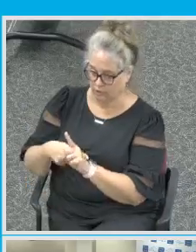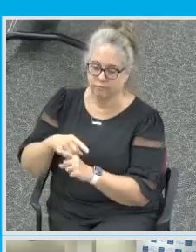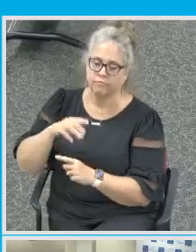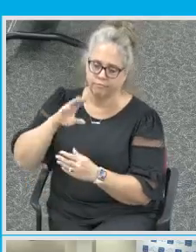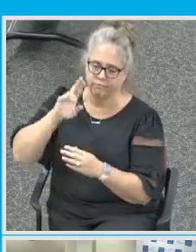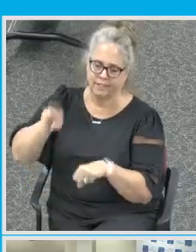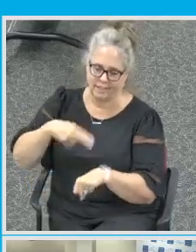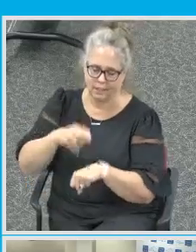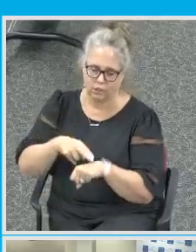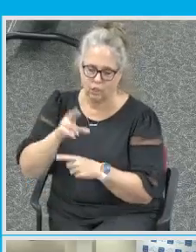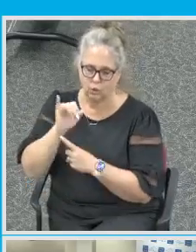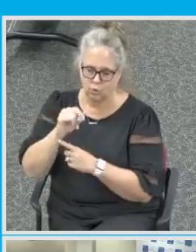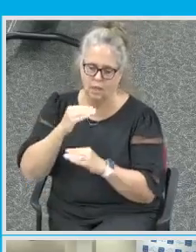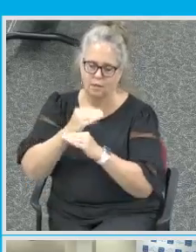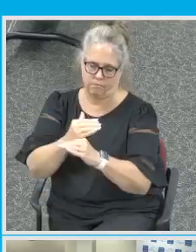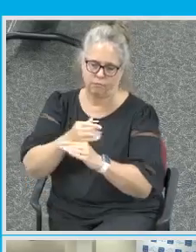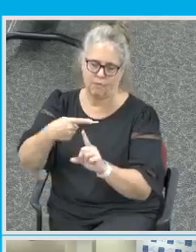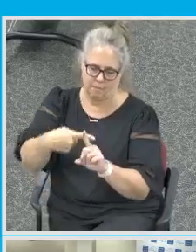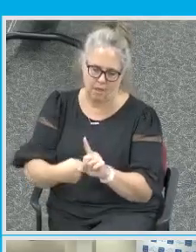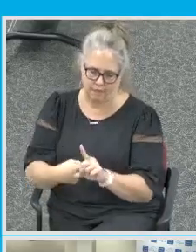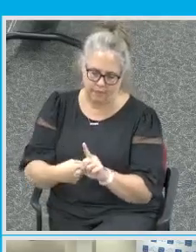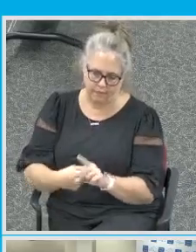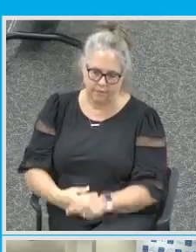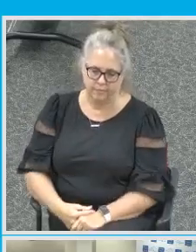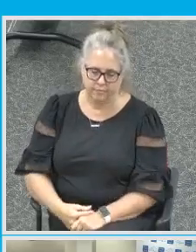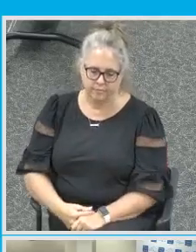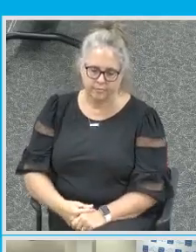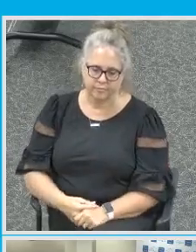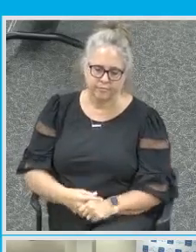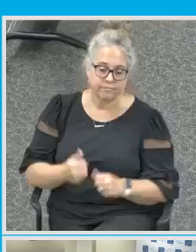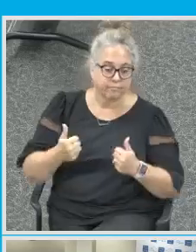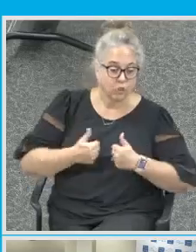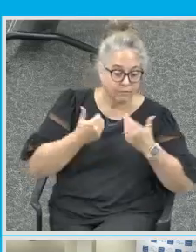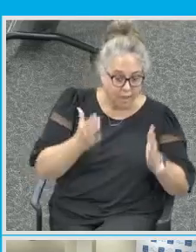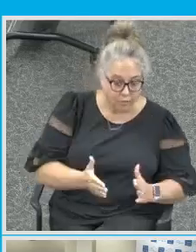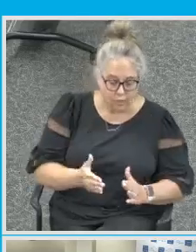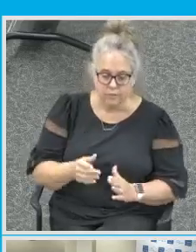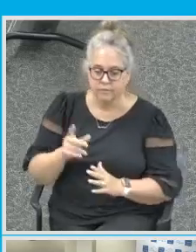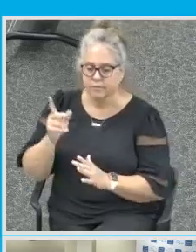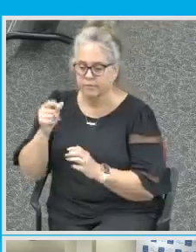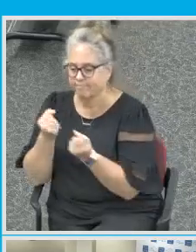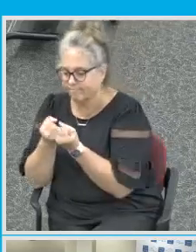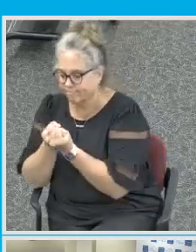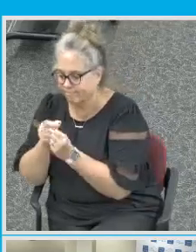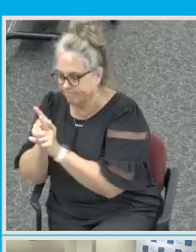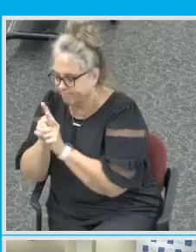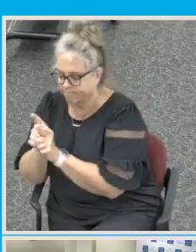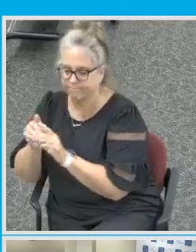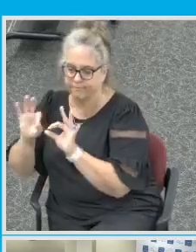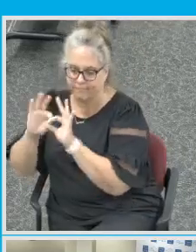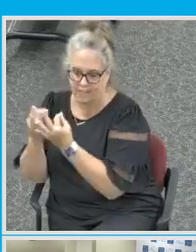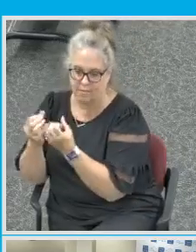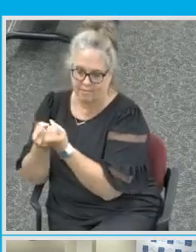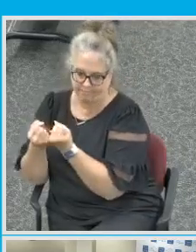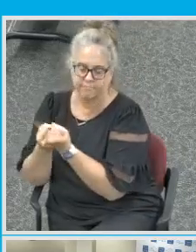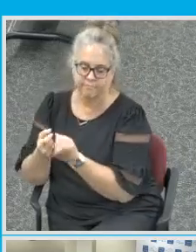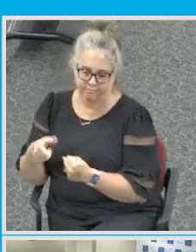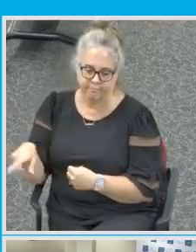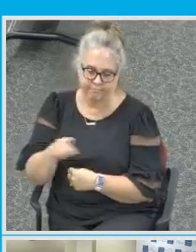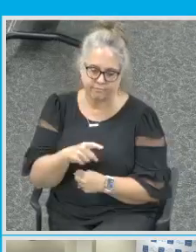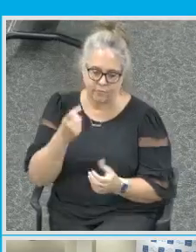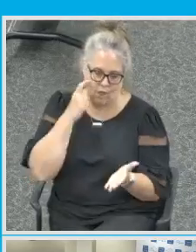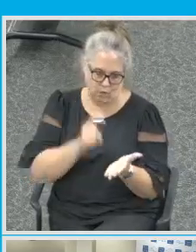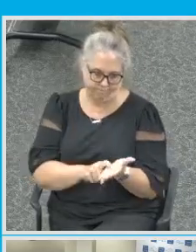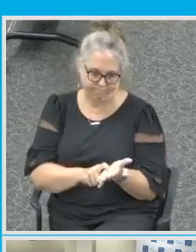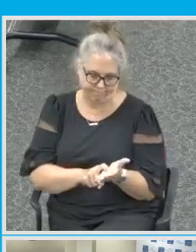prevention organizations, survivors, allies, and community members unite to promote suicide prevention awareness. And